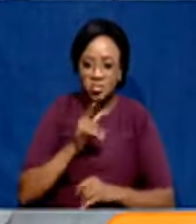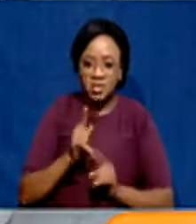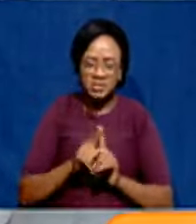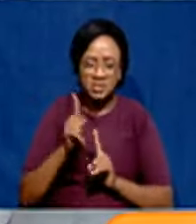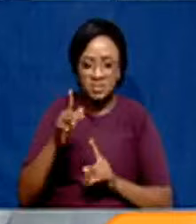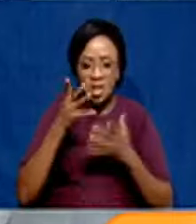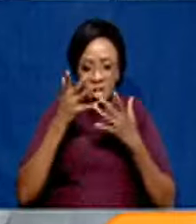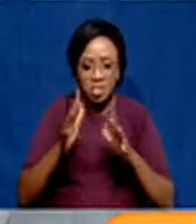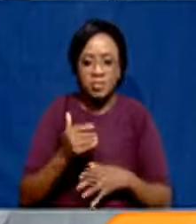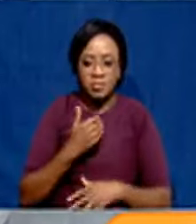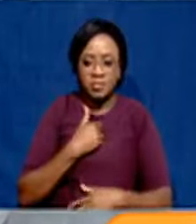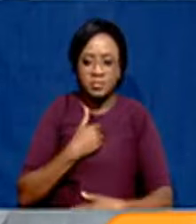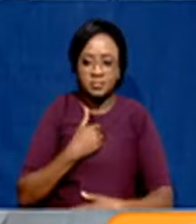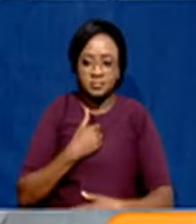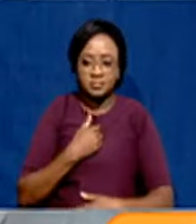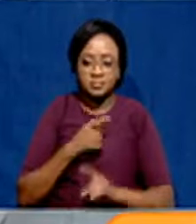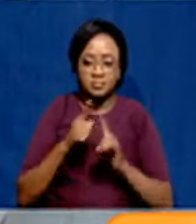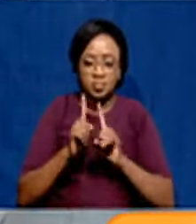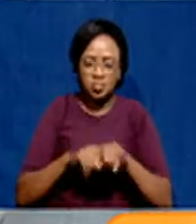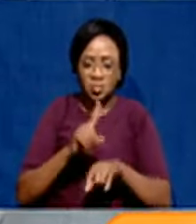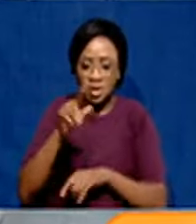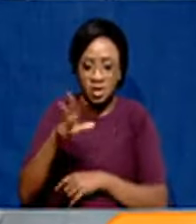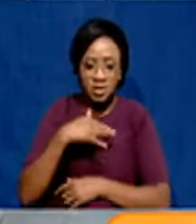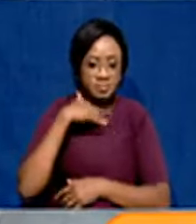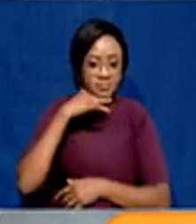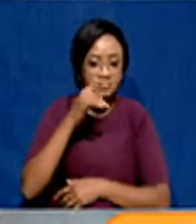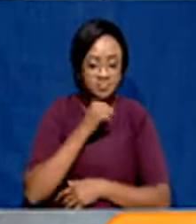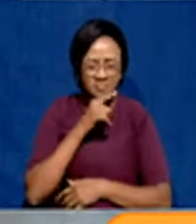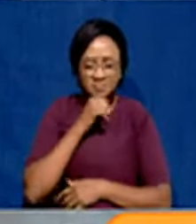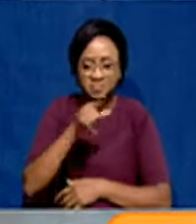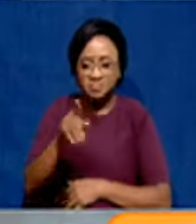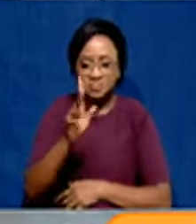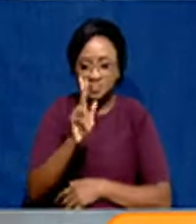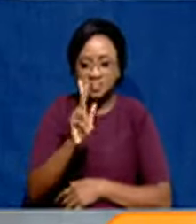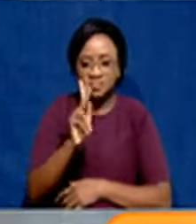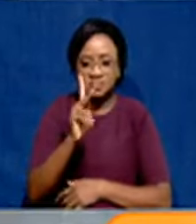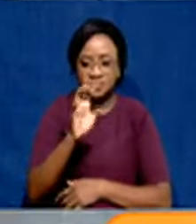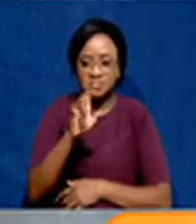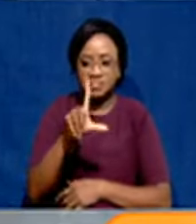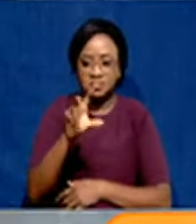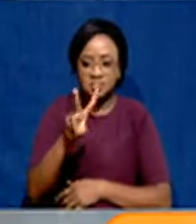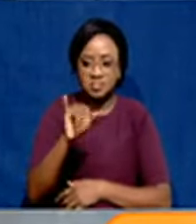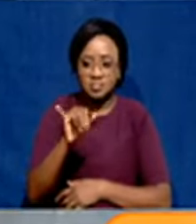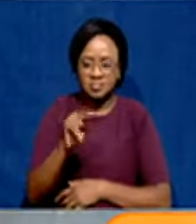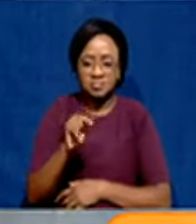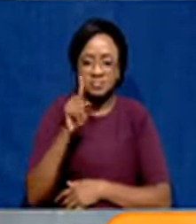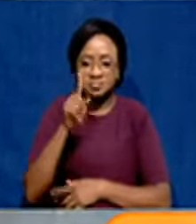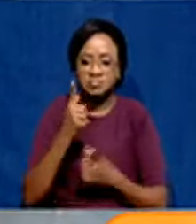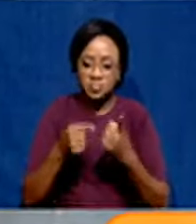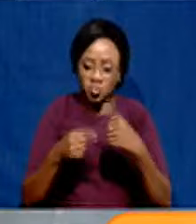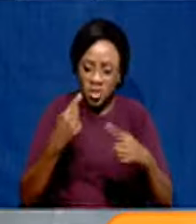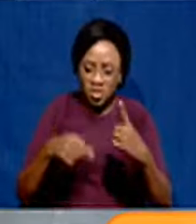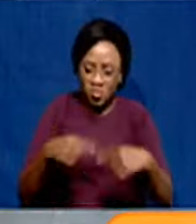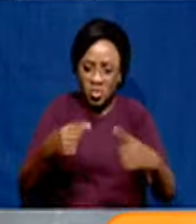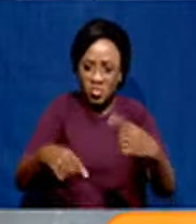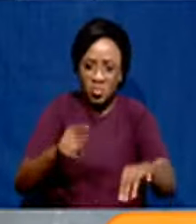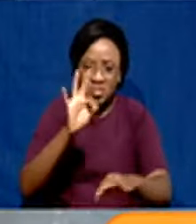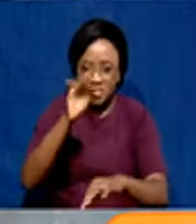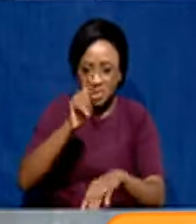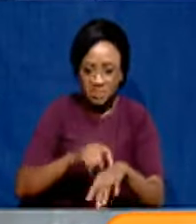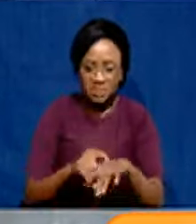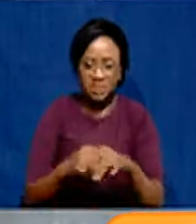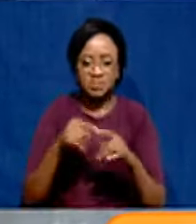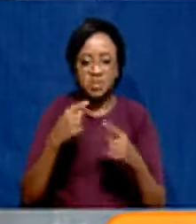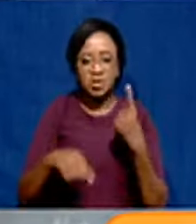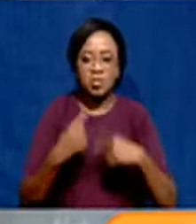It really was, Yvonne. And by the time of his death, the late Kiptum already owned 3 of the top 7 times in all-time marathon list, the fastest